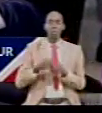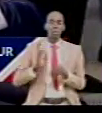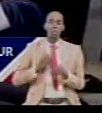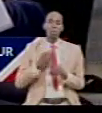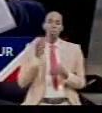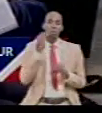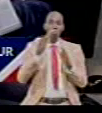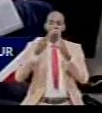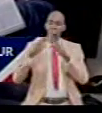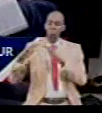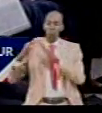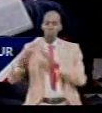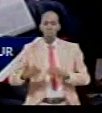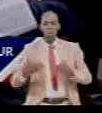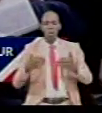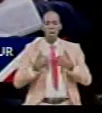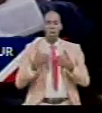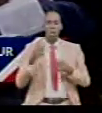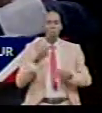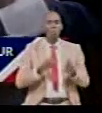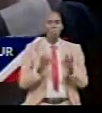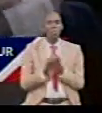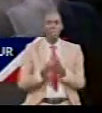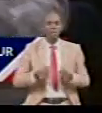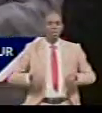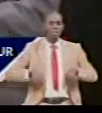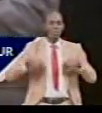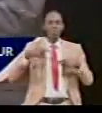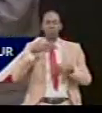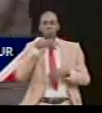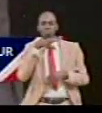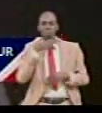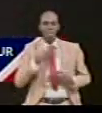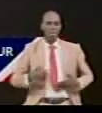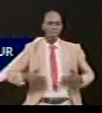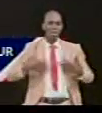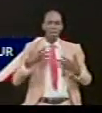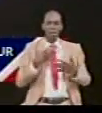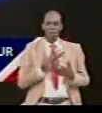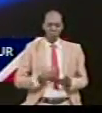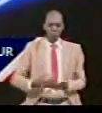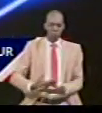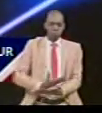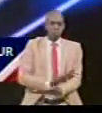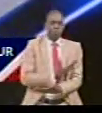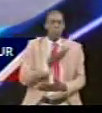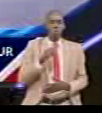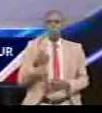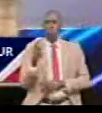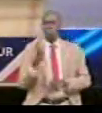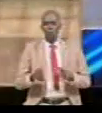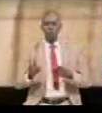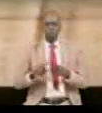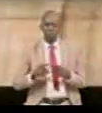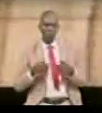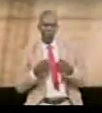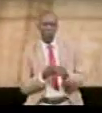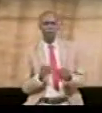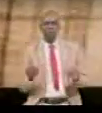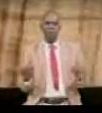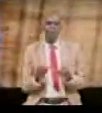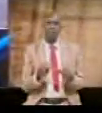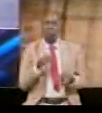corrupted life, corrupting lives, and they influence other people to go to the same corruption. But now you are